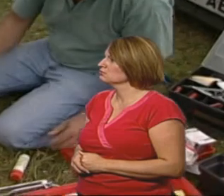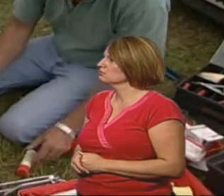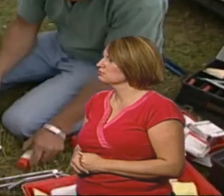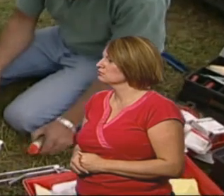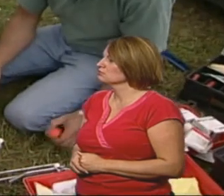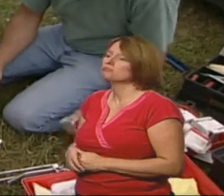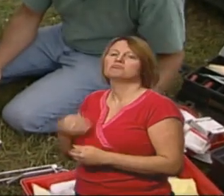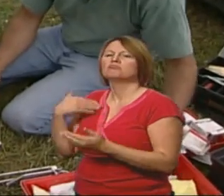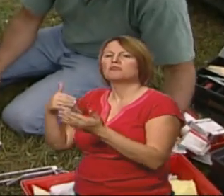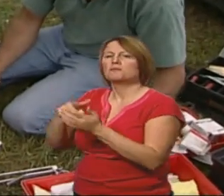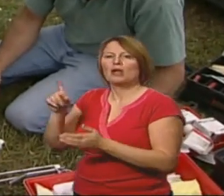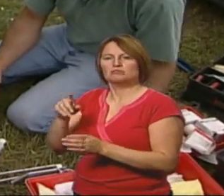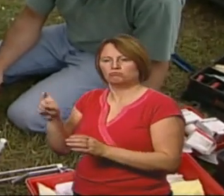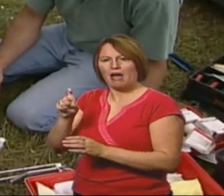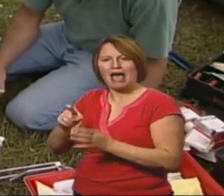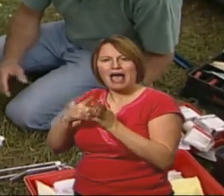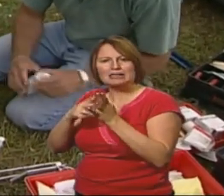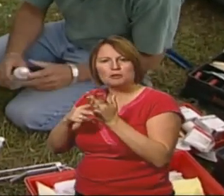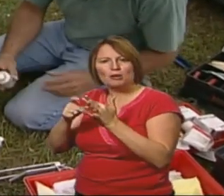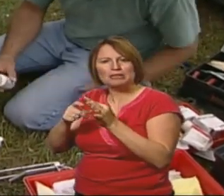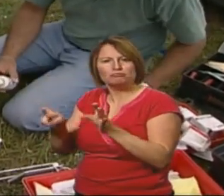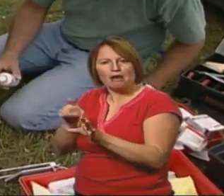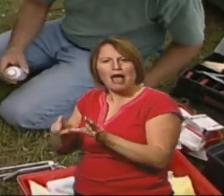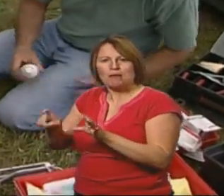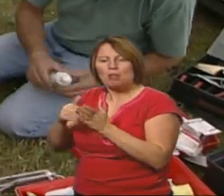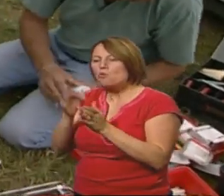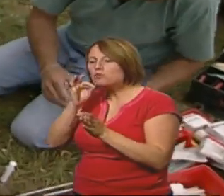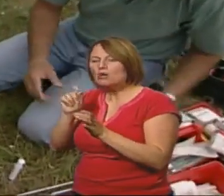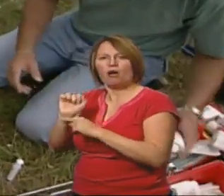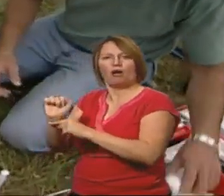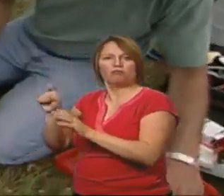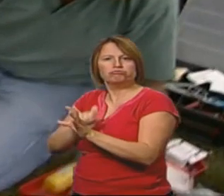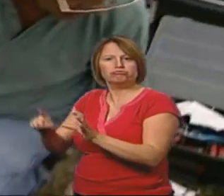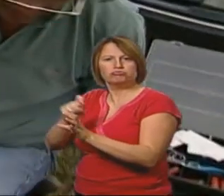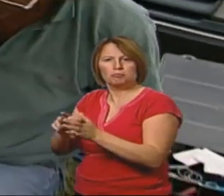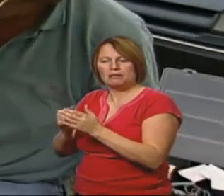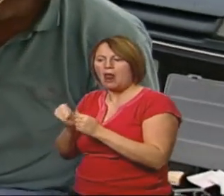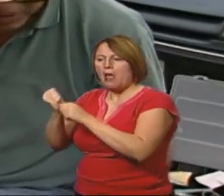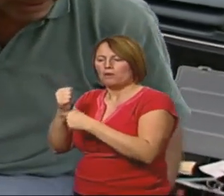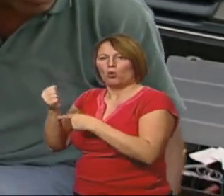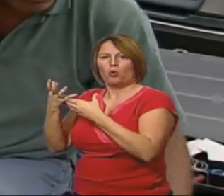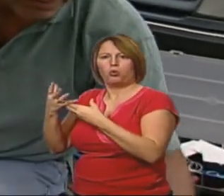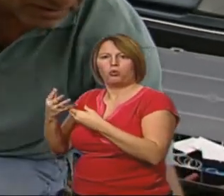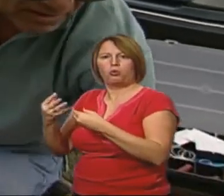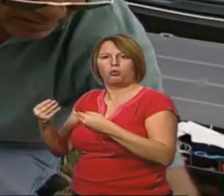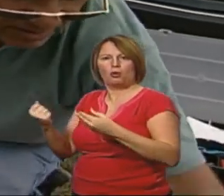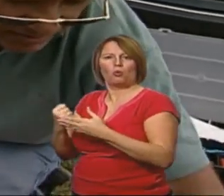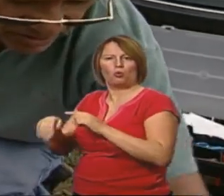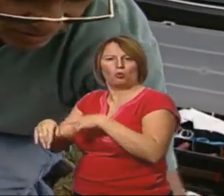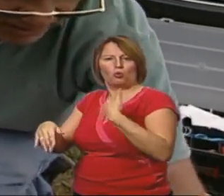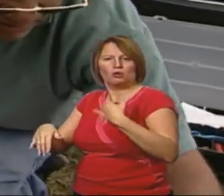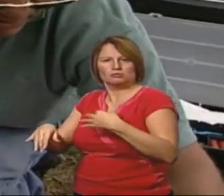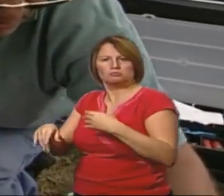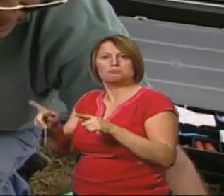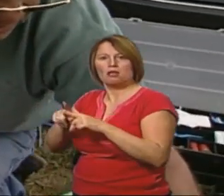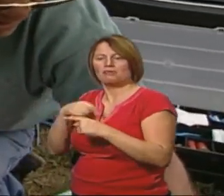Well, we just put on some antibiotic spray topically and then some water repellent, so I hope it'll seal the wounds on the leg a bit. And now we just give her a shot